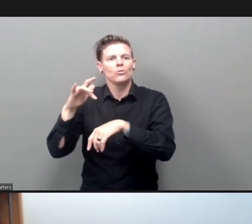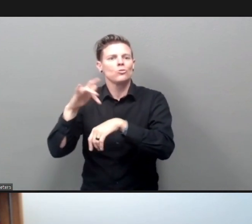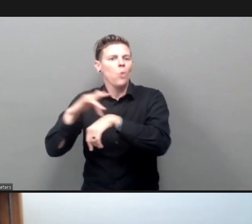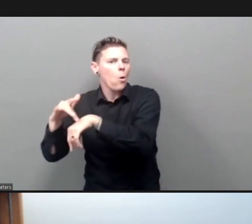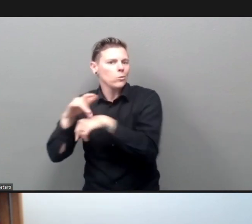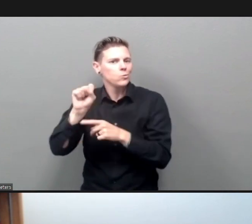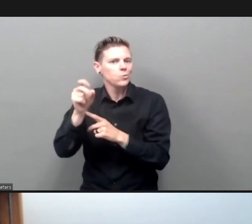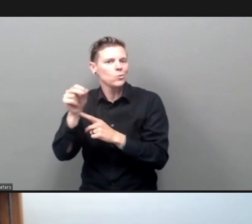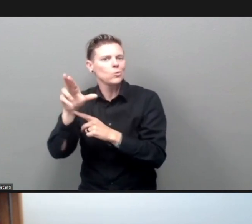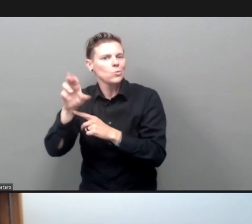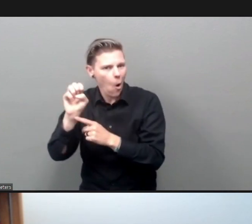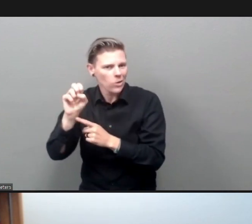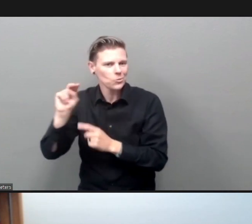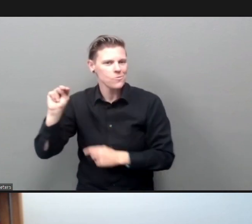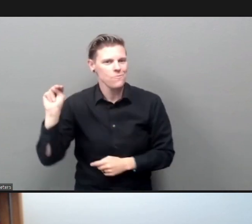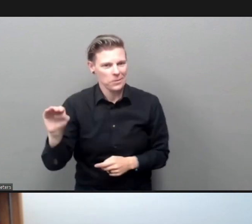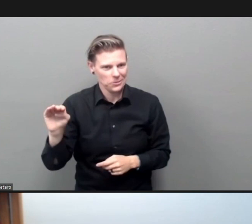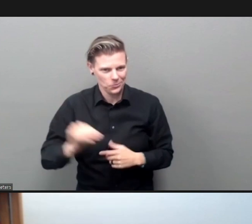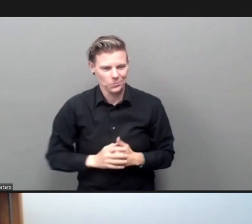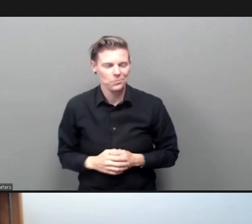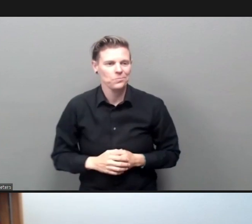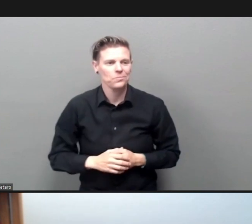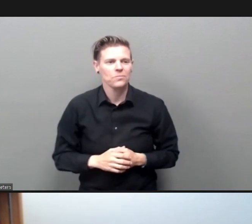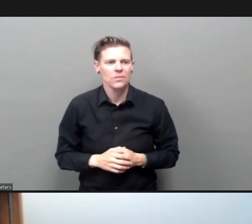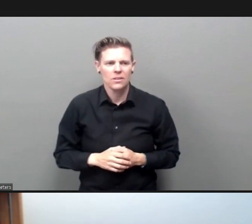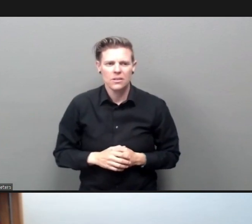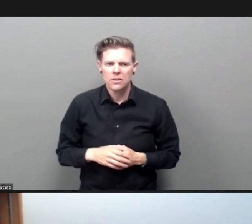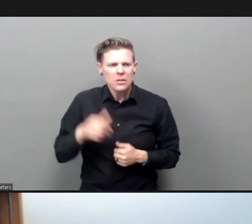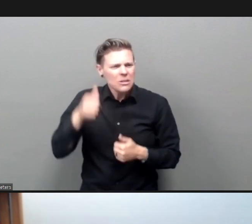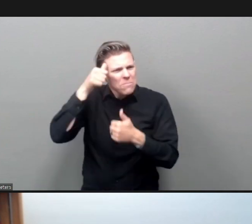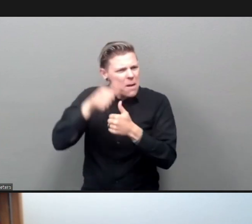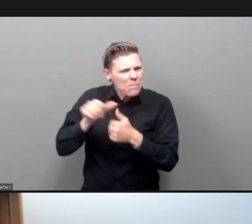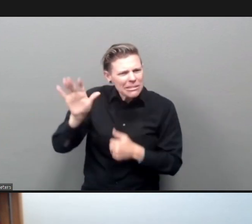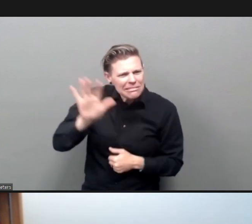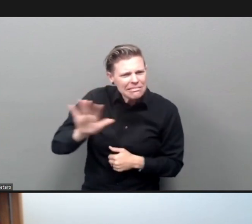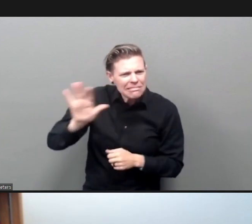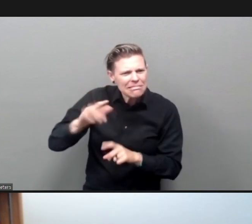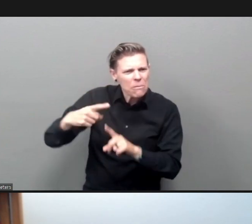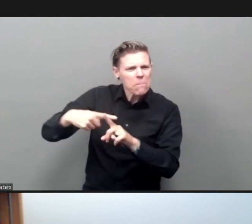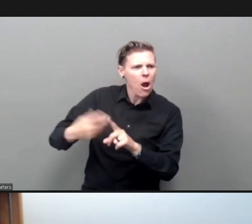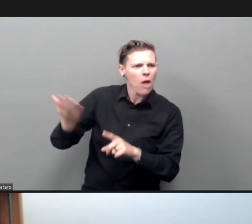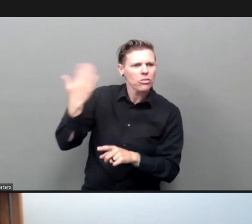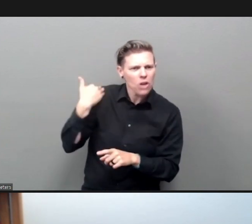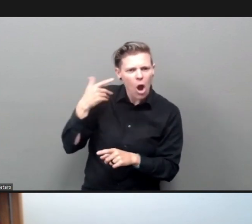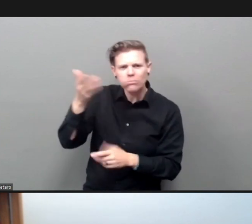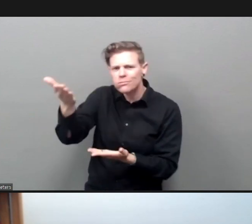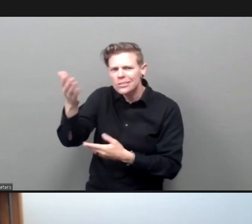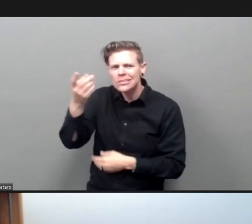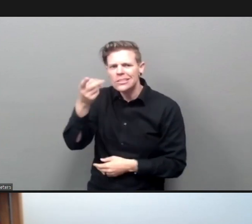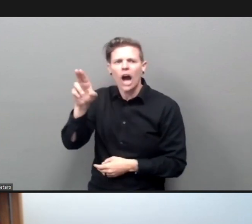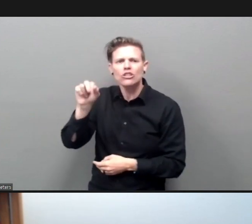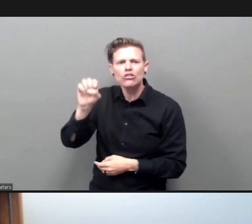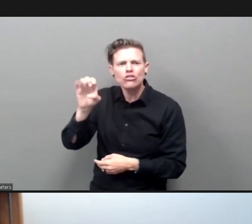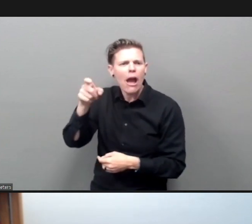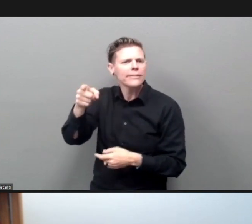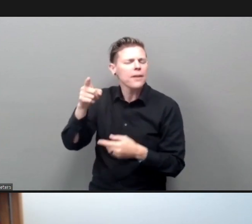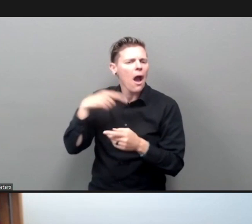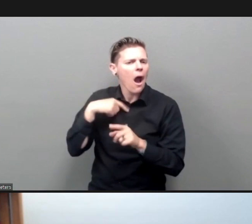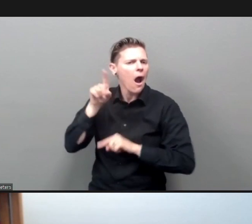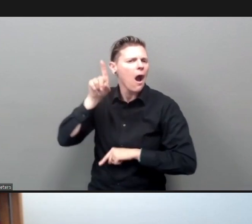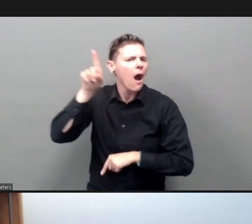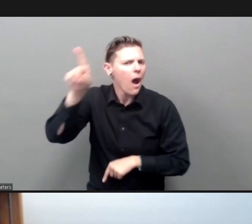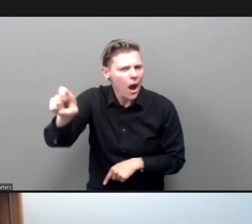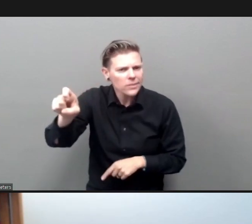you may remember that about a month ago, I asked you a question about first responders, EMTs, and paramedics. And it's